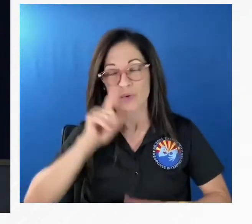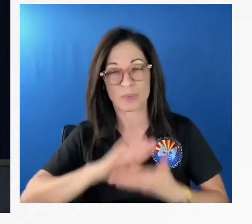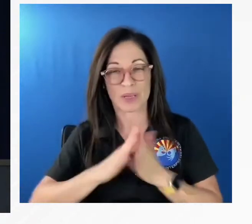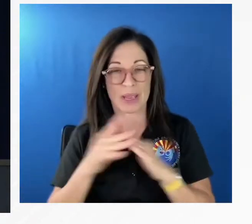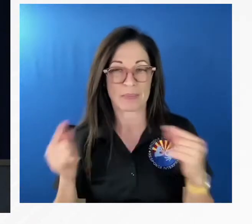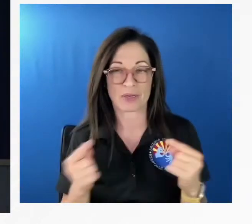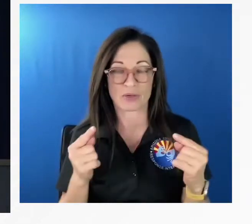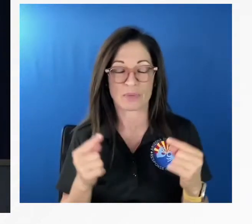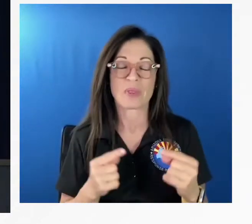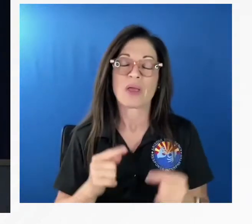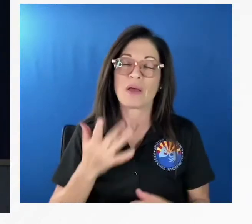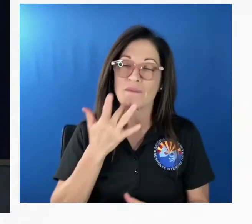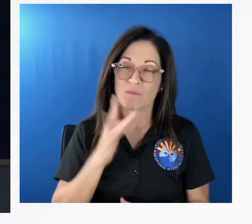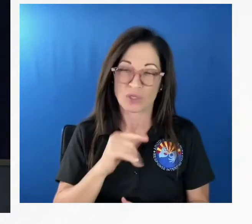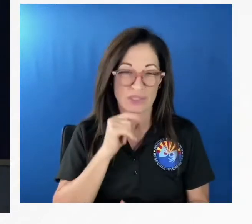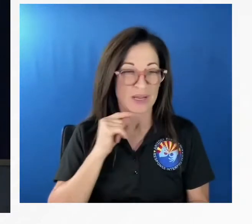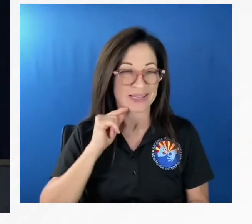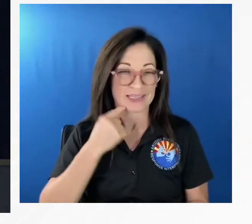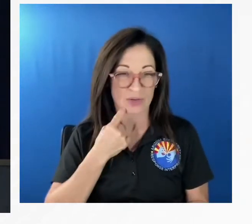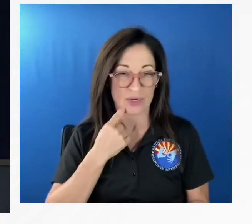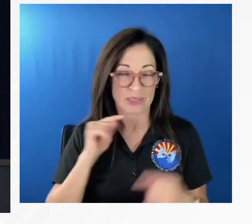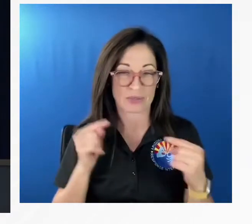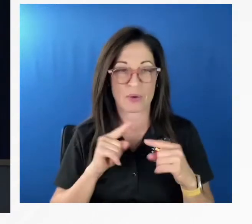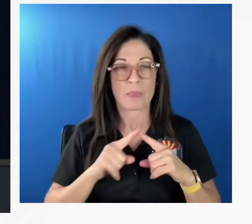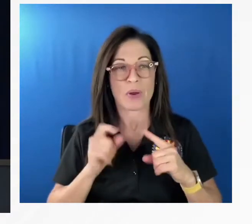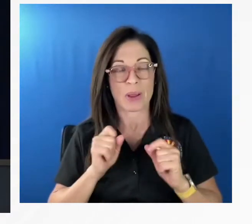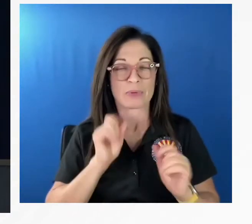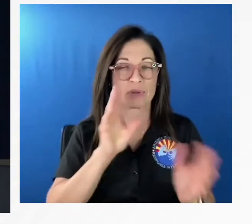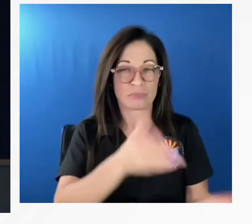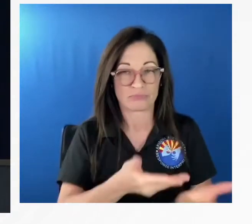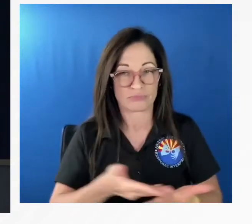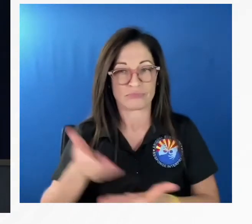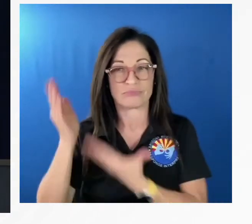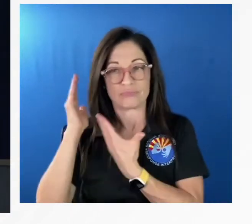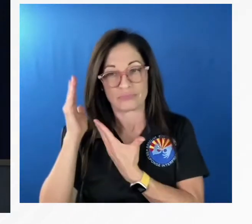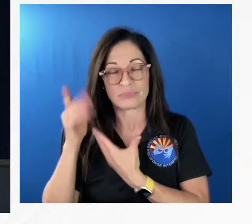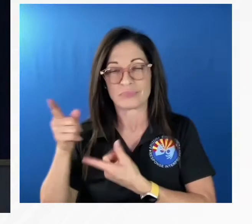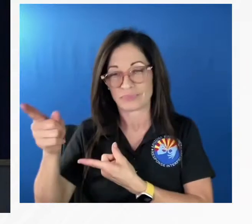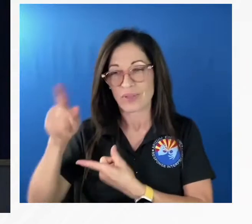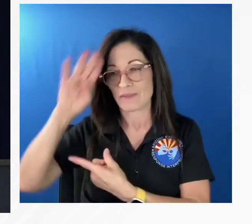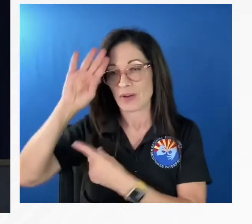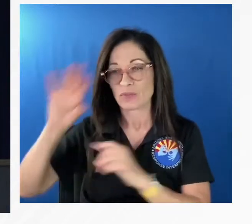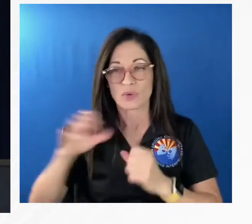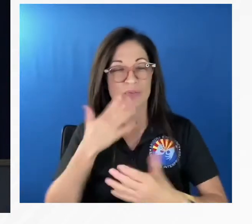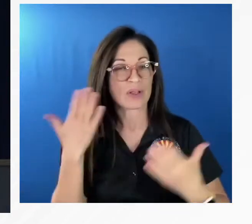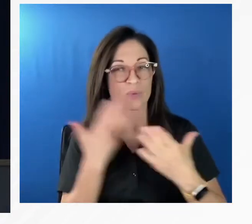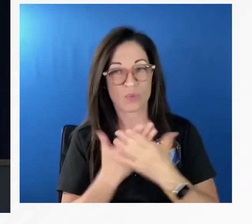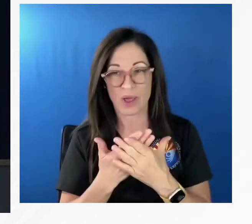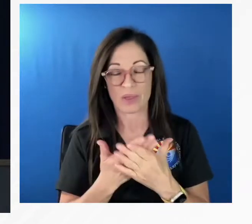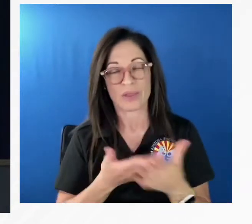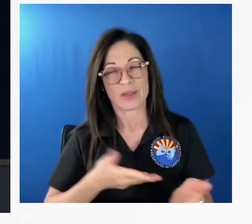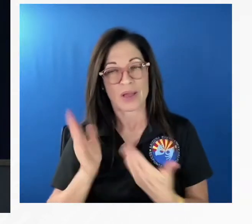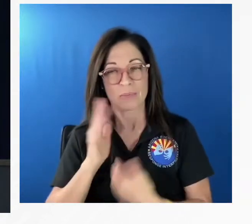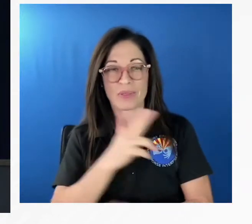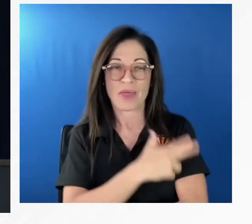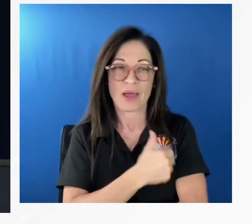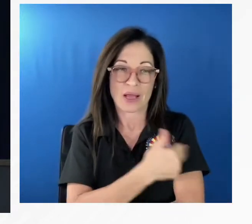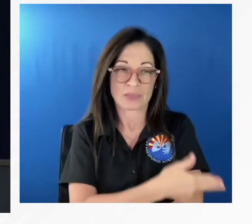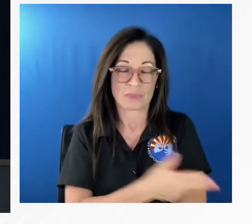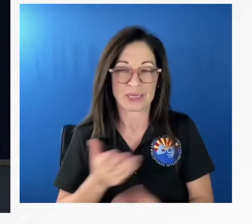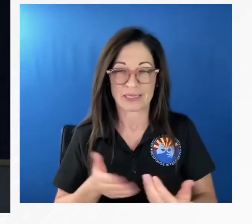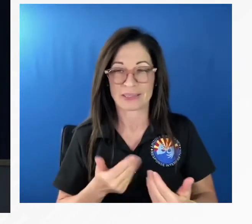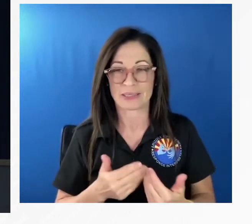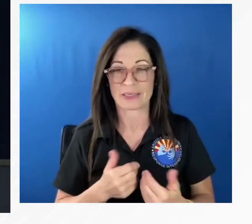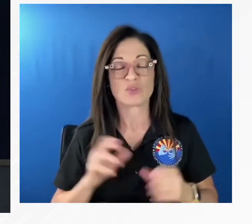anything too serious, but we were able to extract him, and he's doing very well, so got him out to the hospital, and he's doing a lot